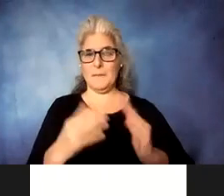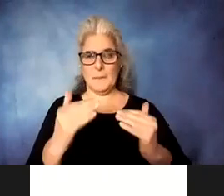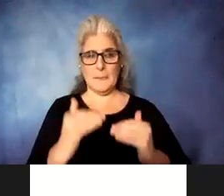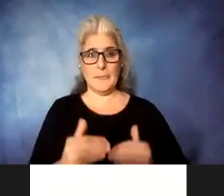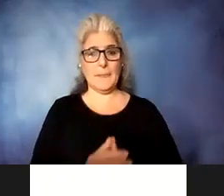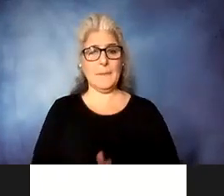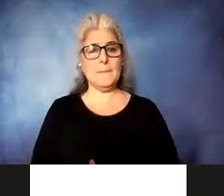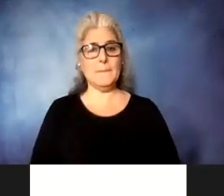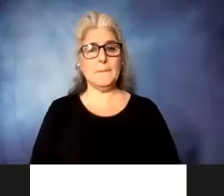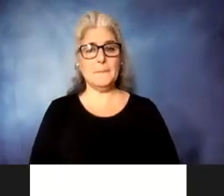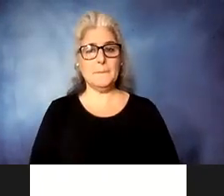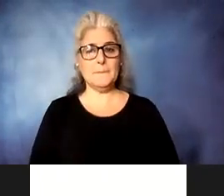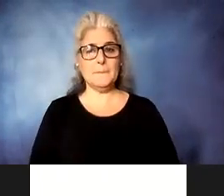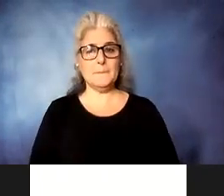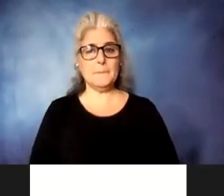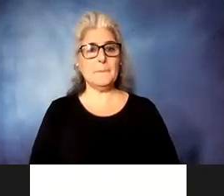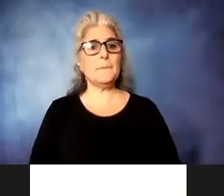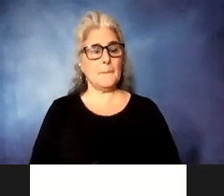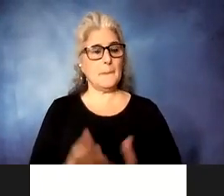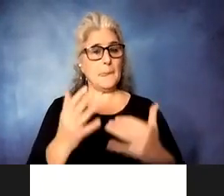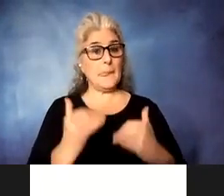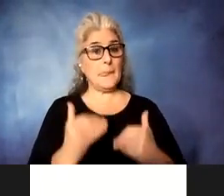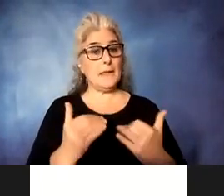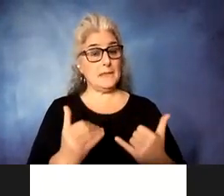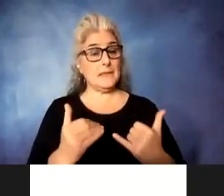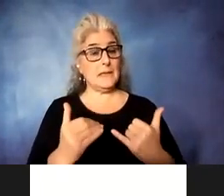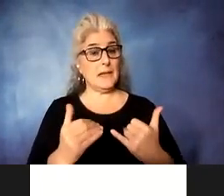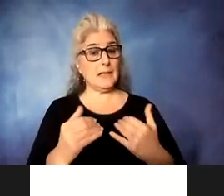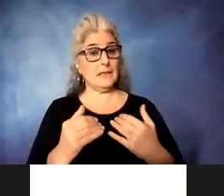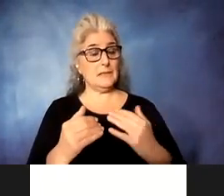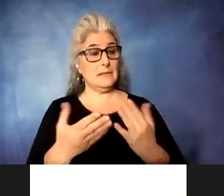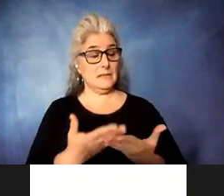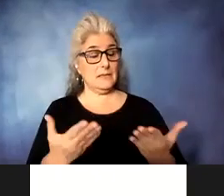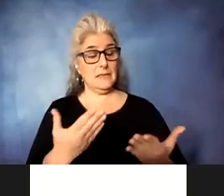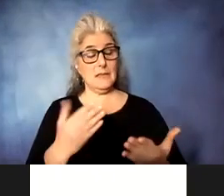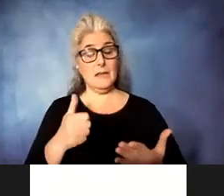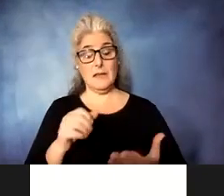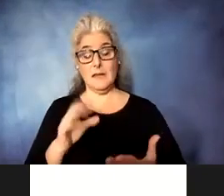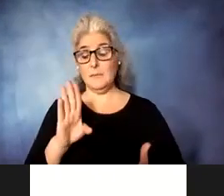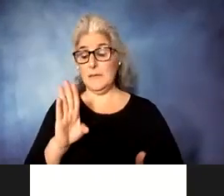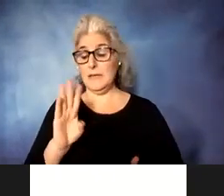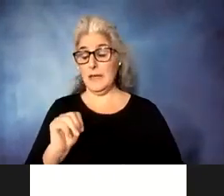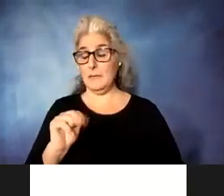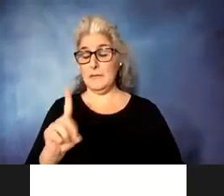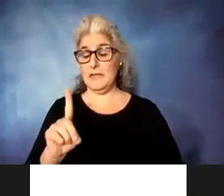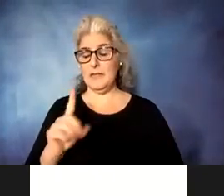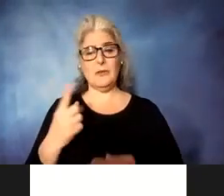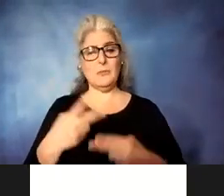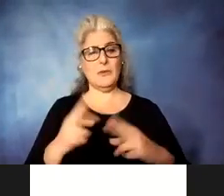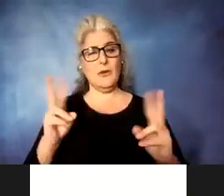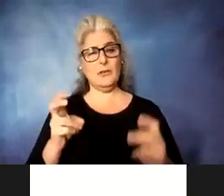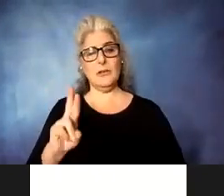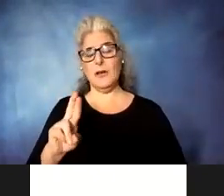And this is the BMD rocker paddle. So I think that there